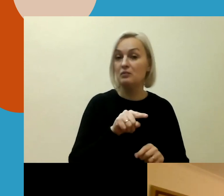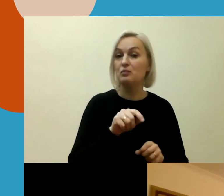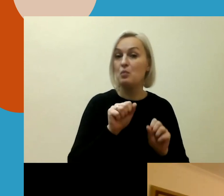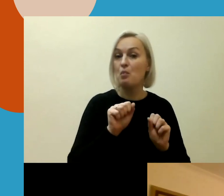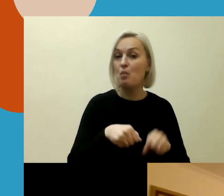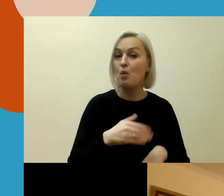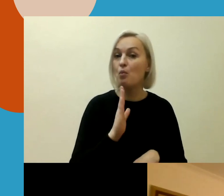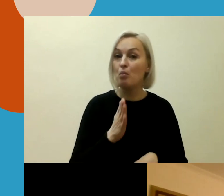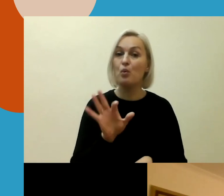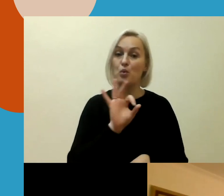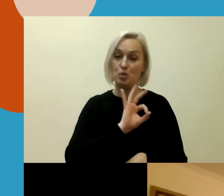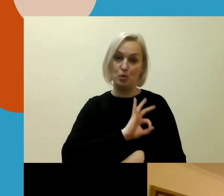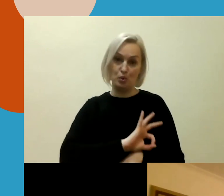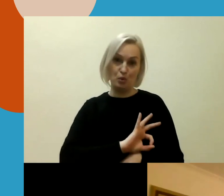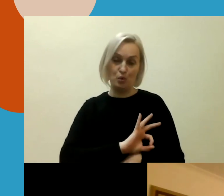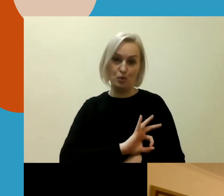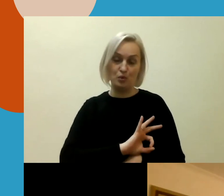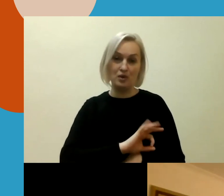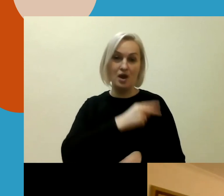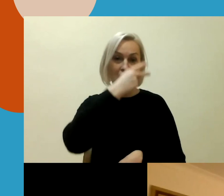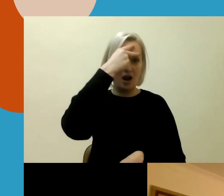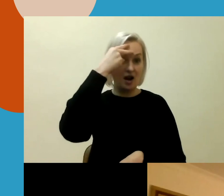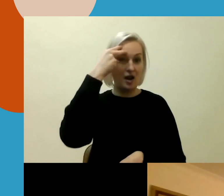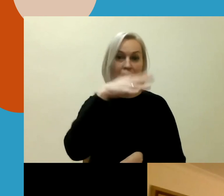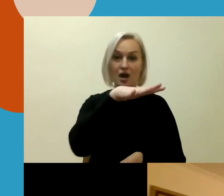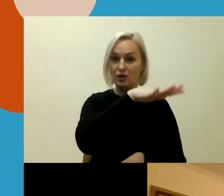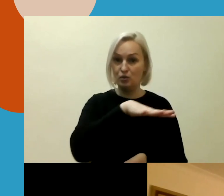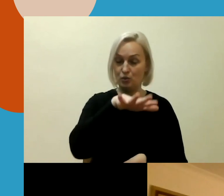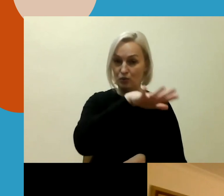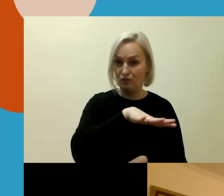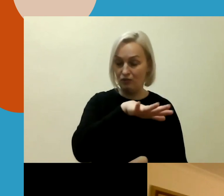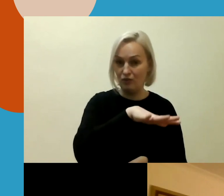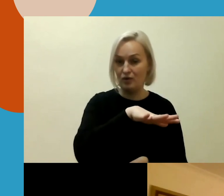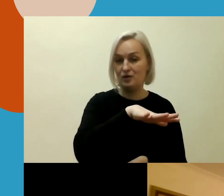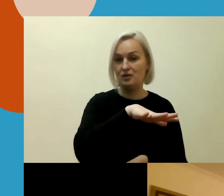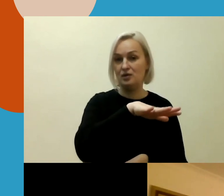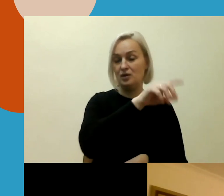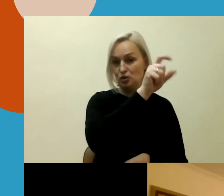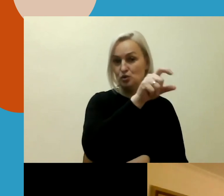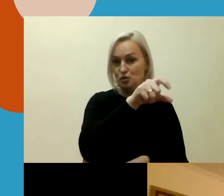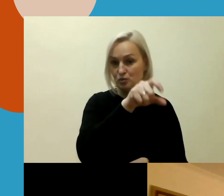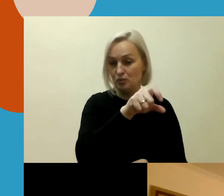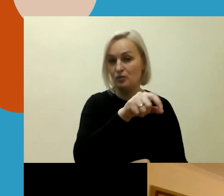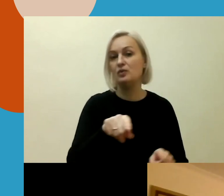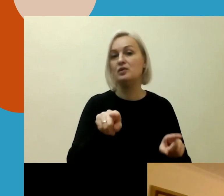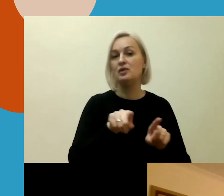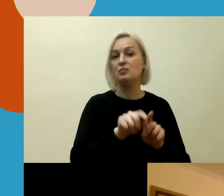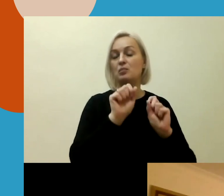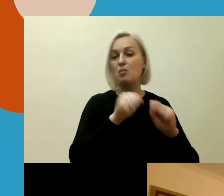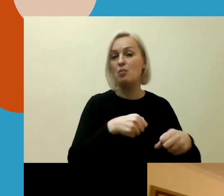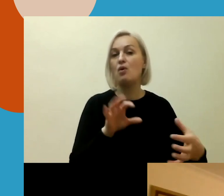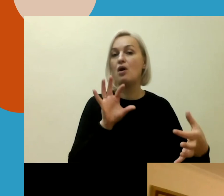with the colleagues in the Irish police to talk about the changes that are, relatively speaking, low-cost